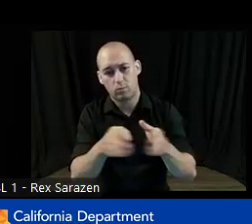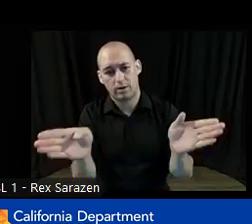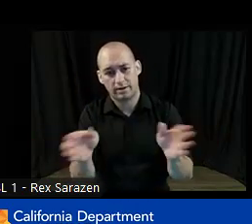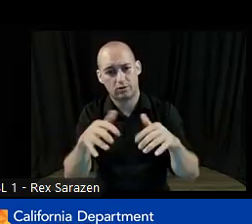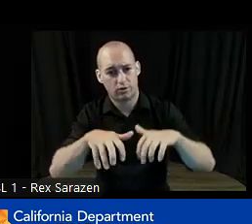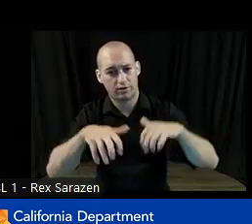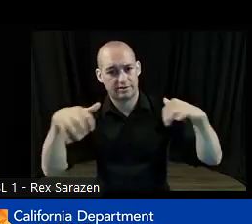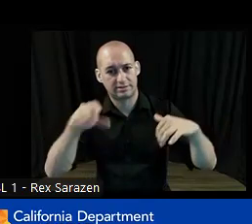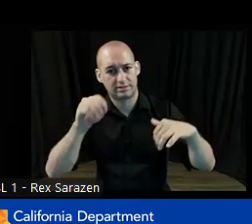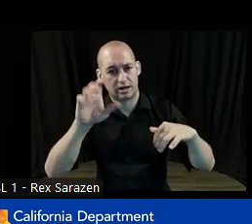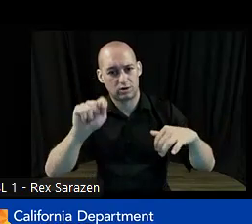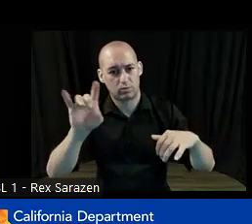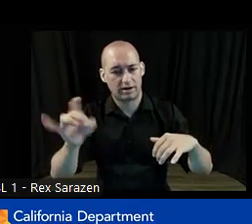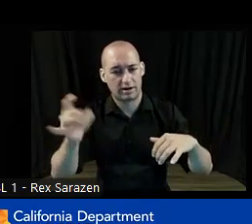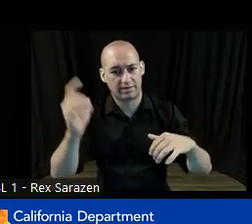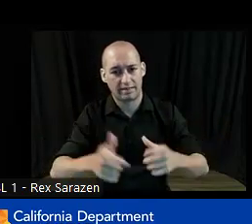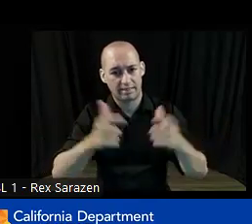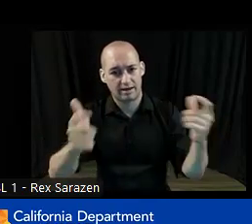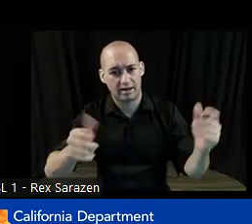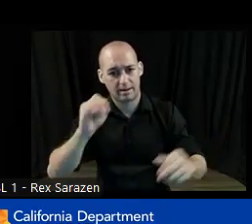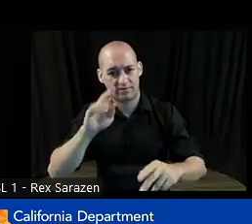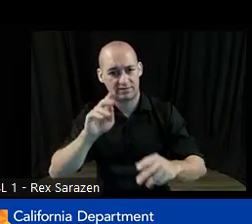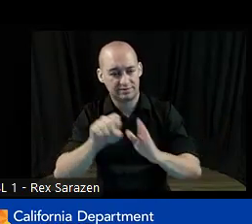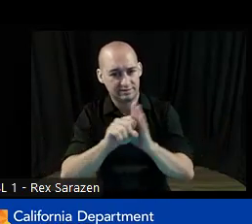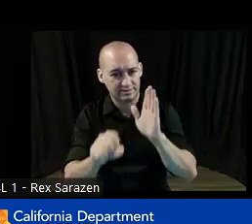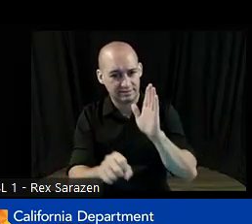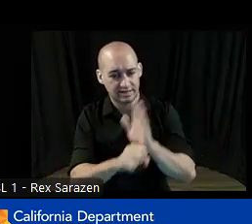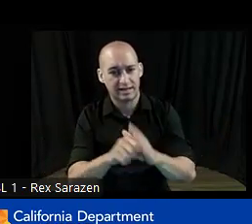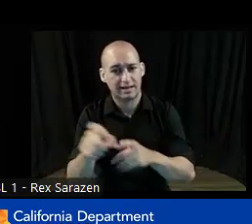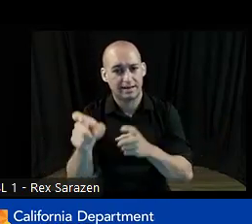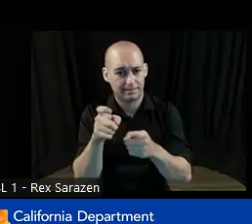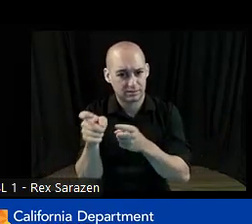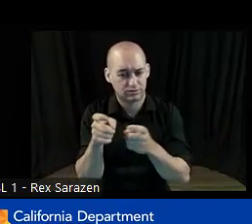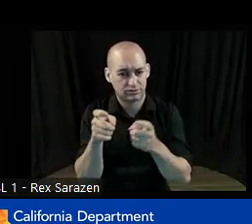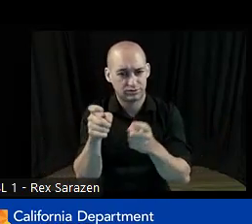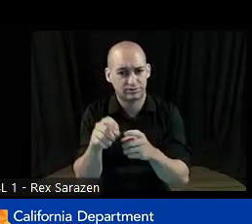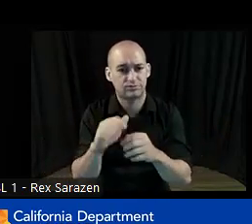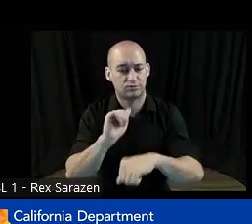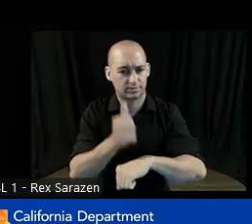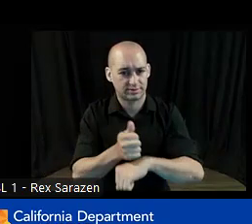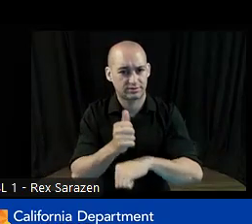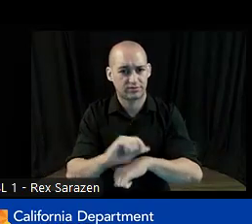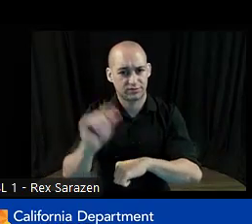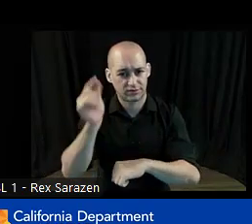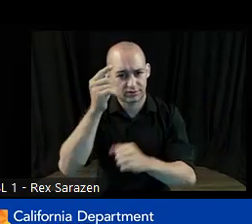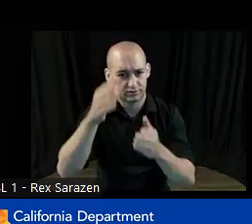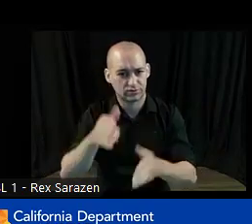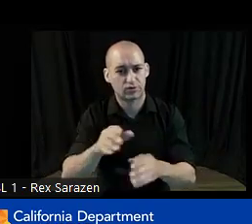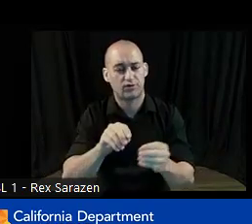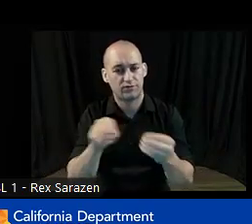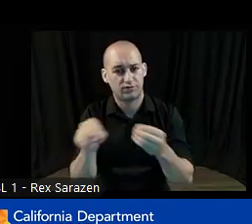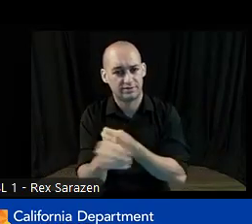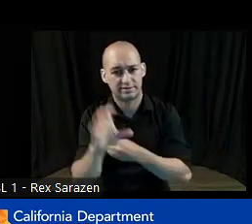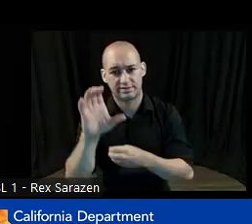October 8th, including lots of state administration, representatives of the governor's office, cabinet